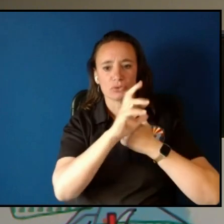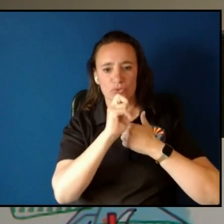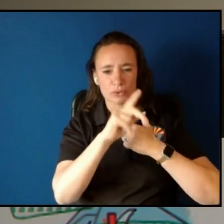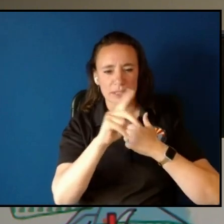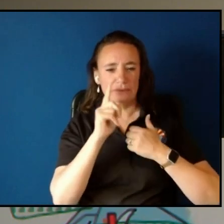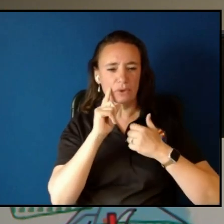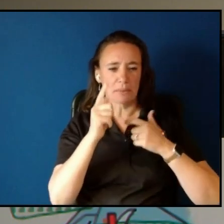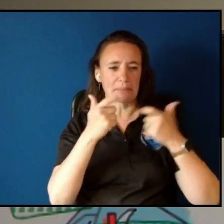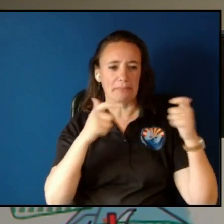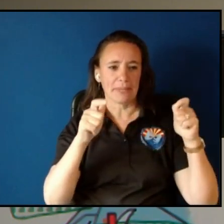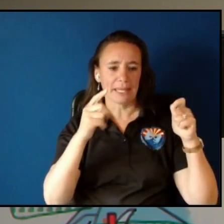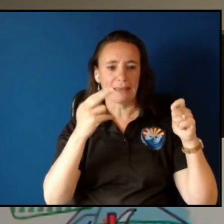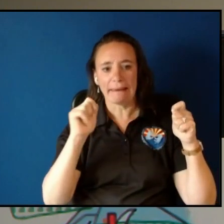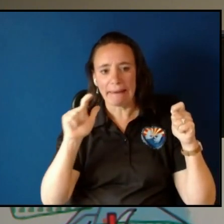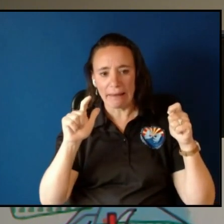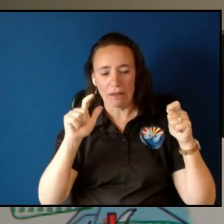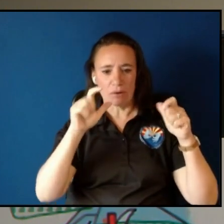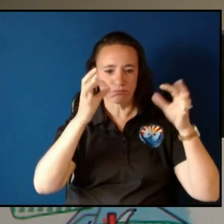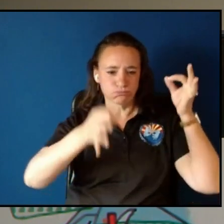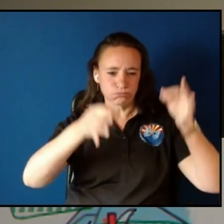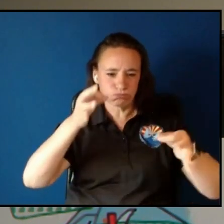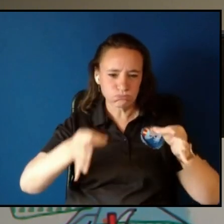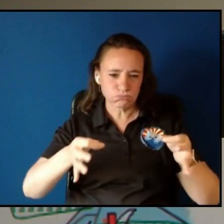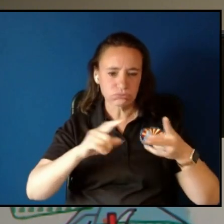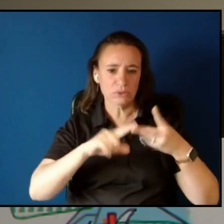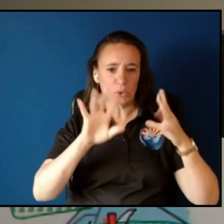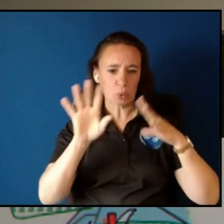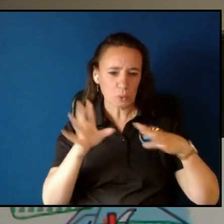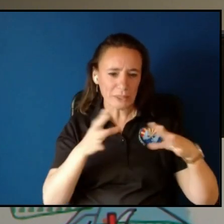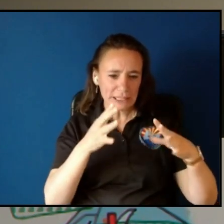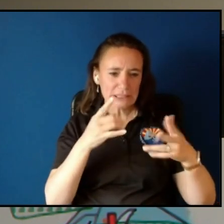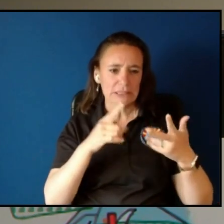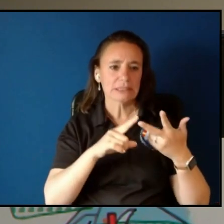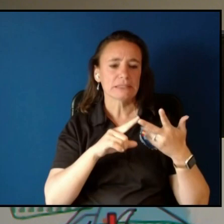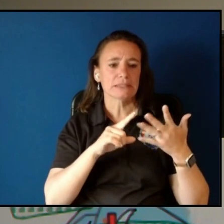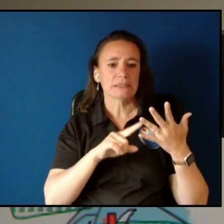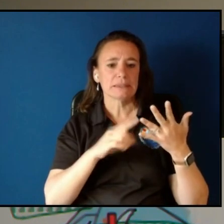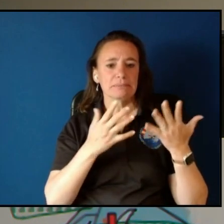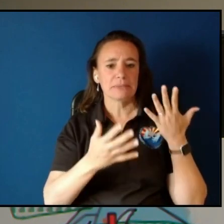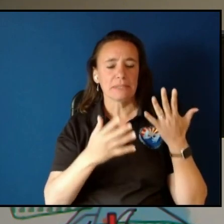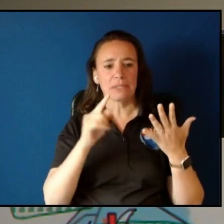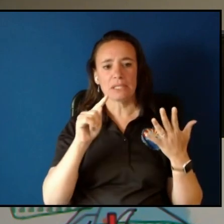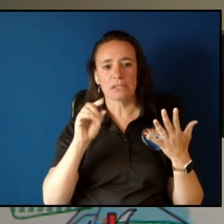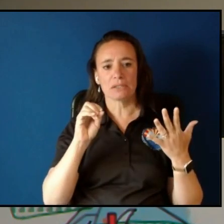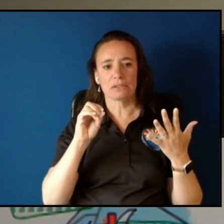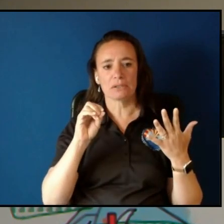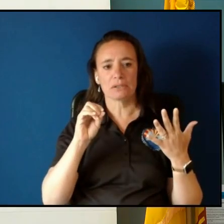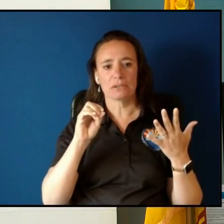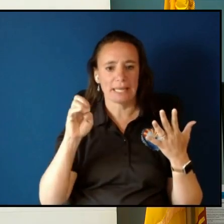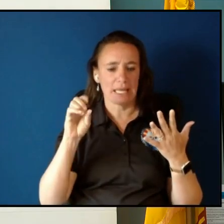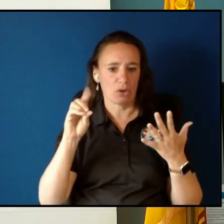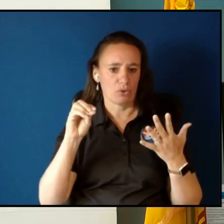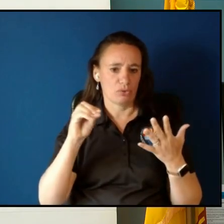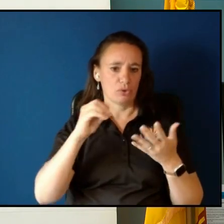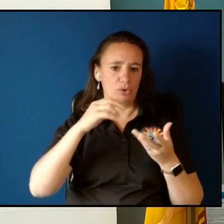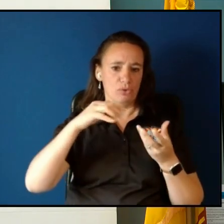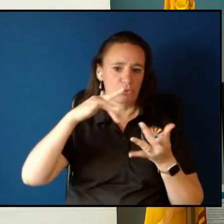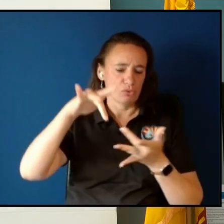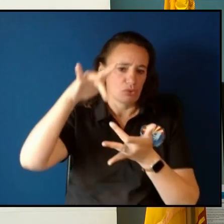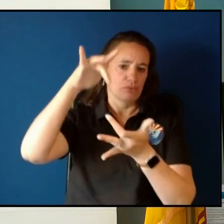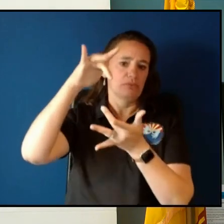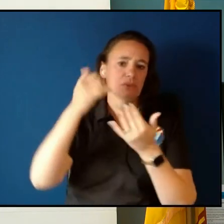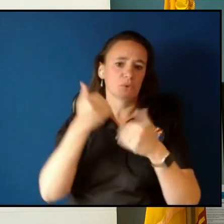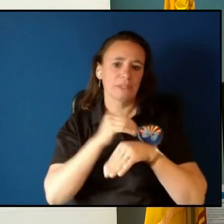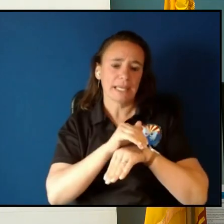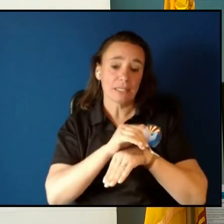even slight chances for a couple of tornadoes through this area this evening. So for us, high and dry, all that moisture's out. We're back into a